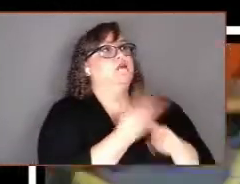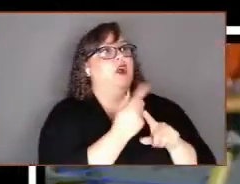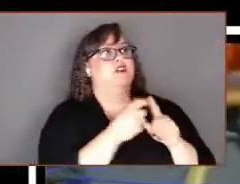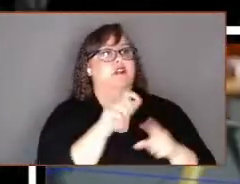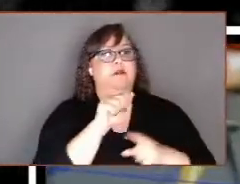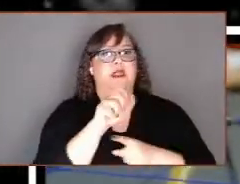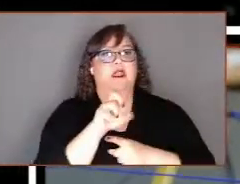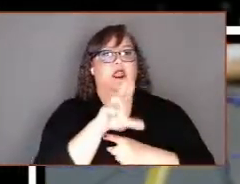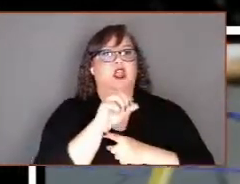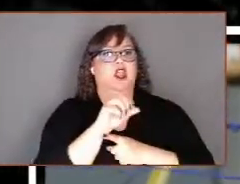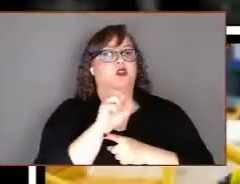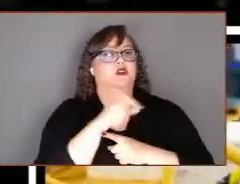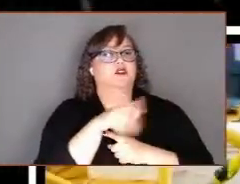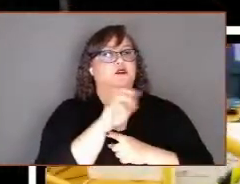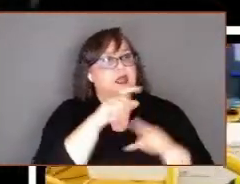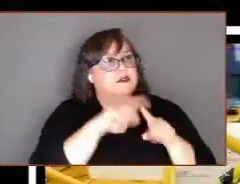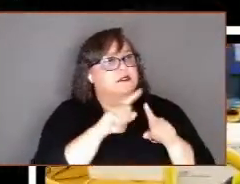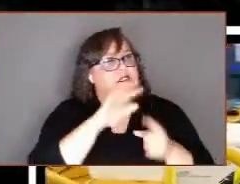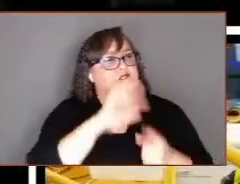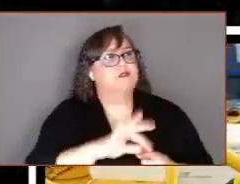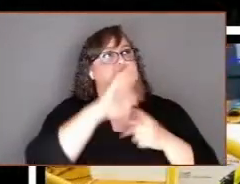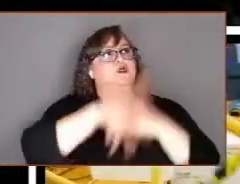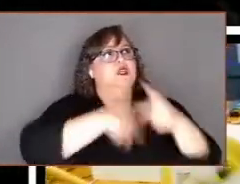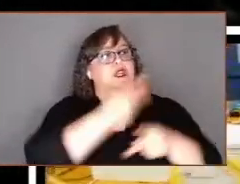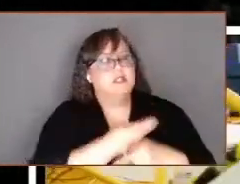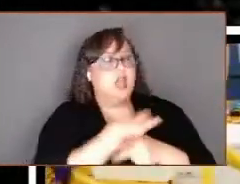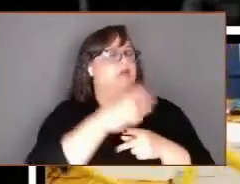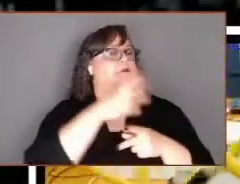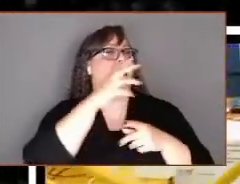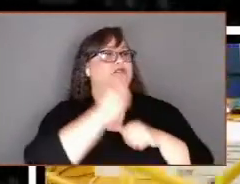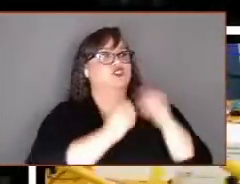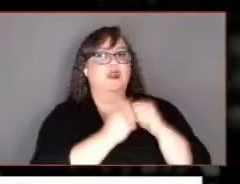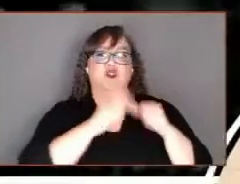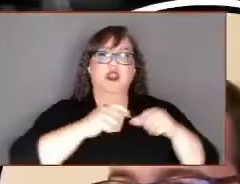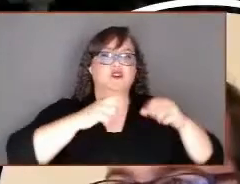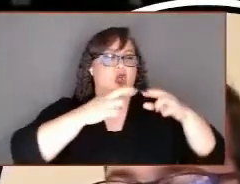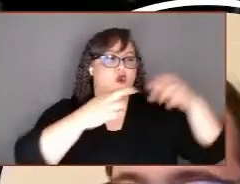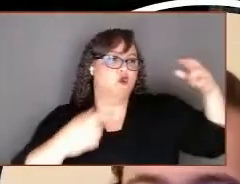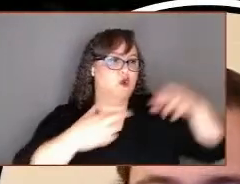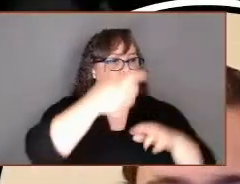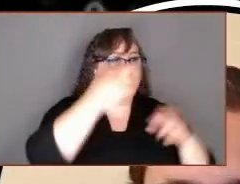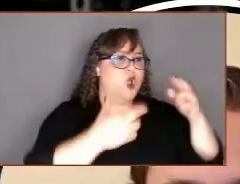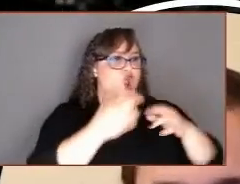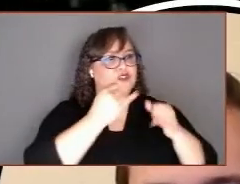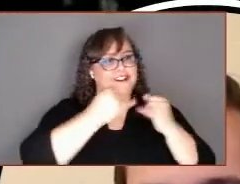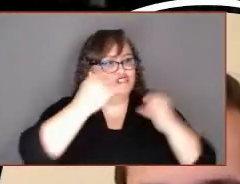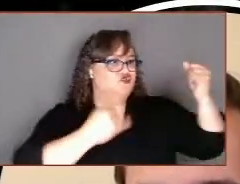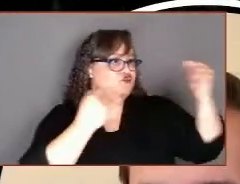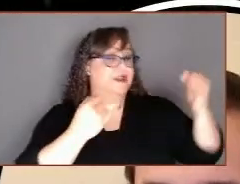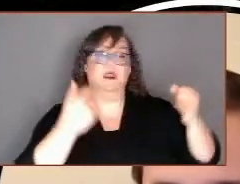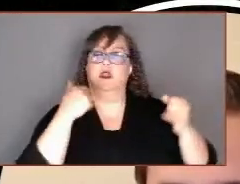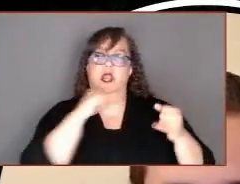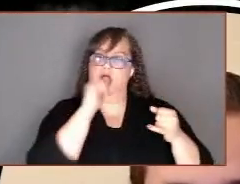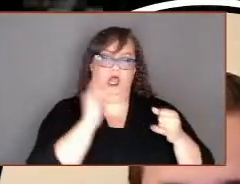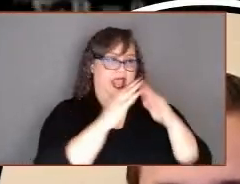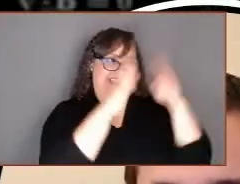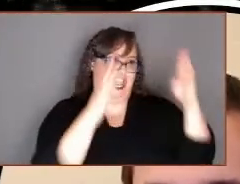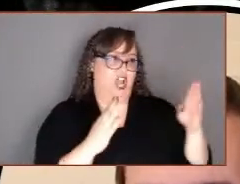tensegrity structure. It's a kind of rods and string. It is not like our house structure. What we were trying to do with Leslie